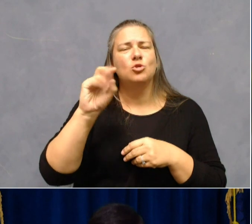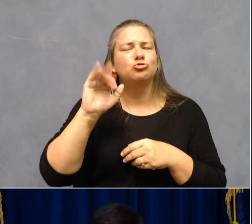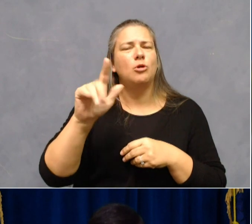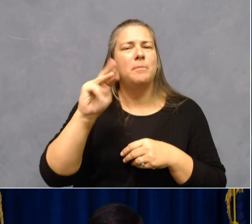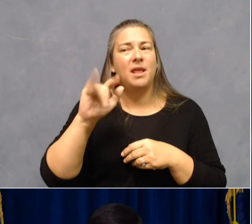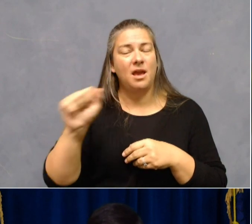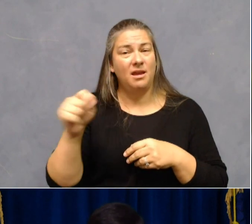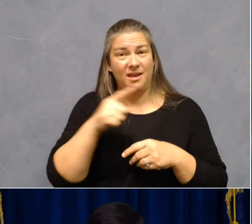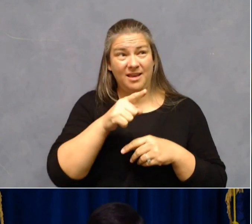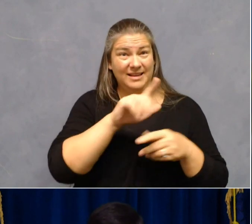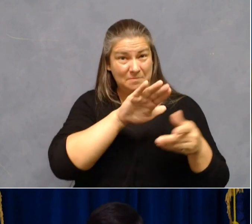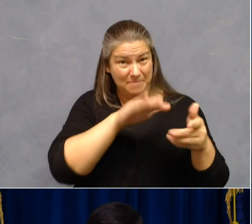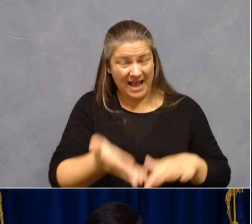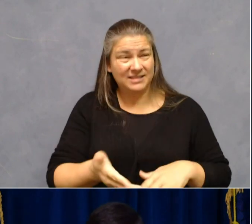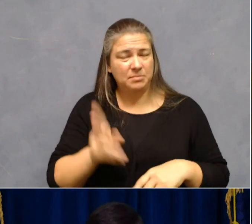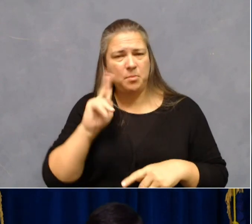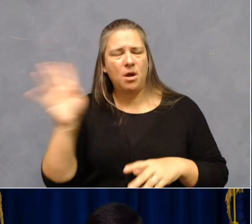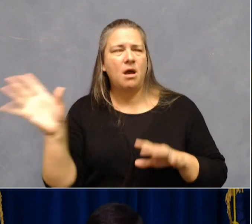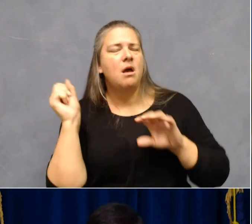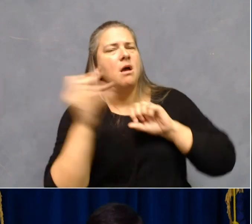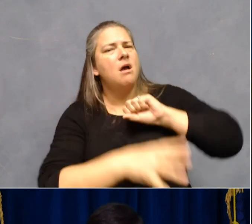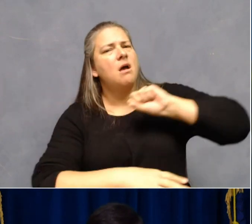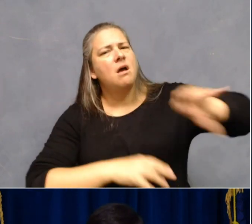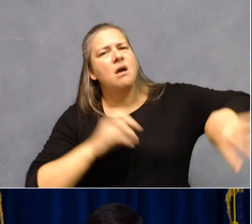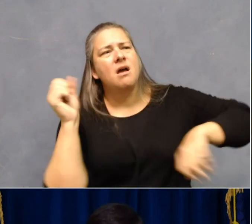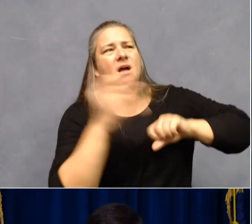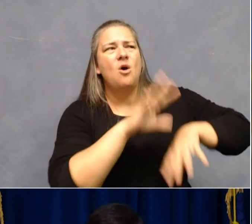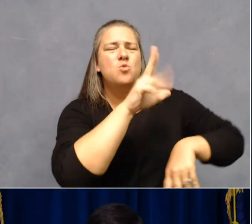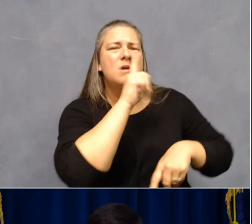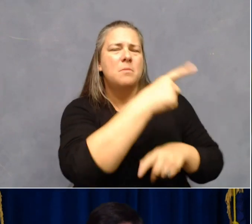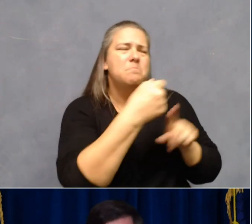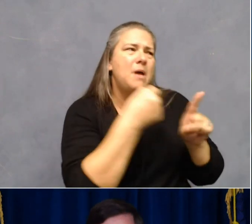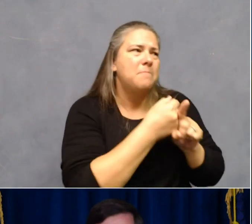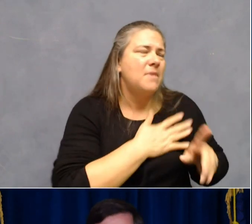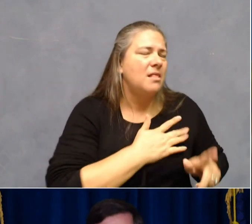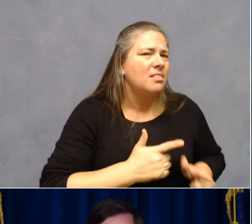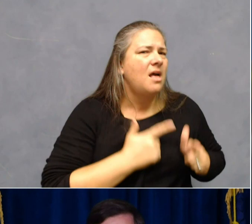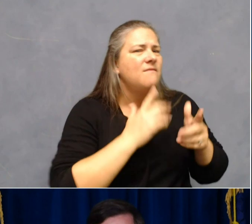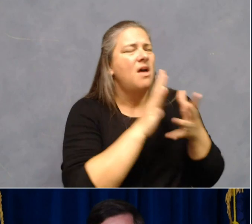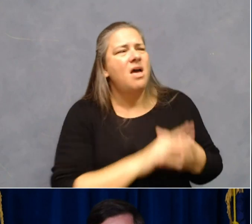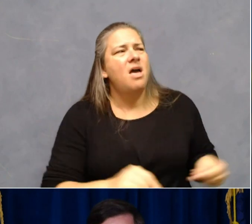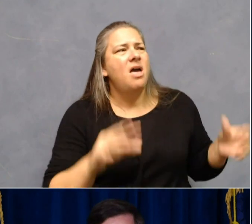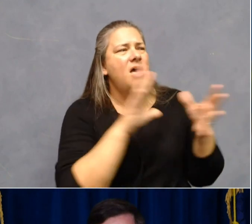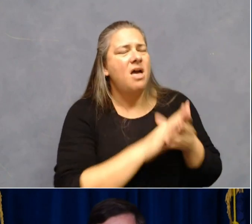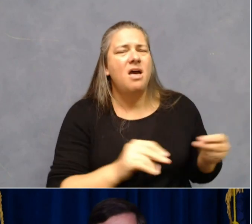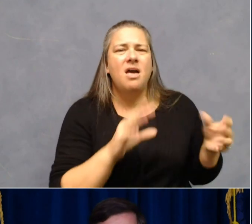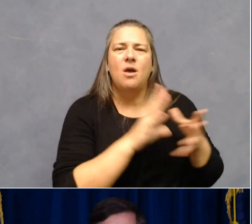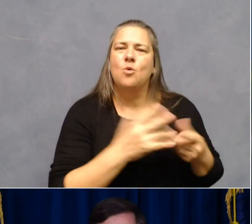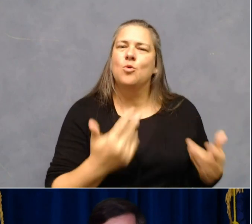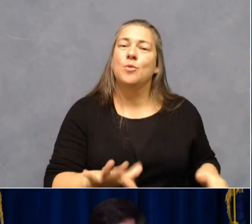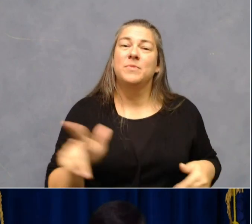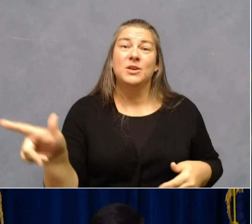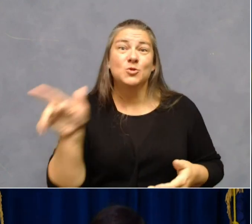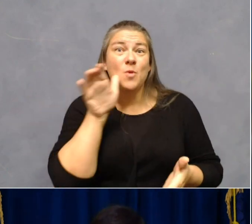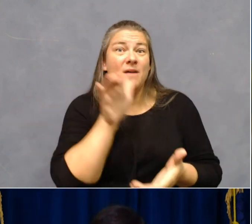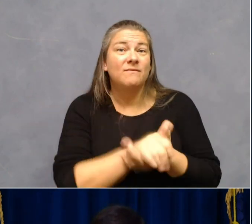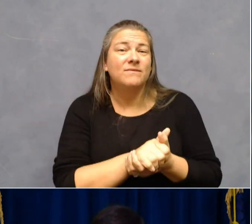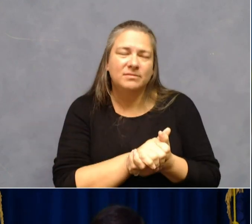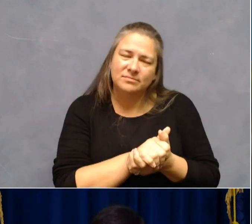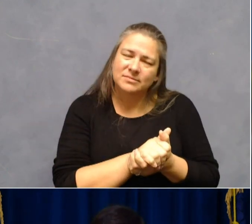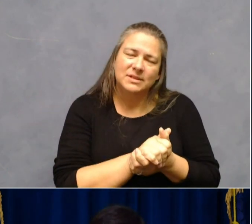met. His family loved him most of all. He had a beautiful family with his wife of 60